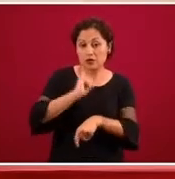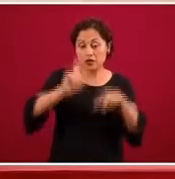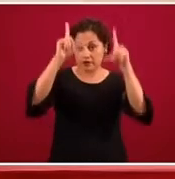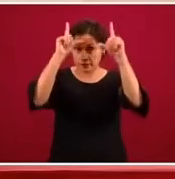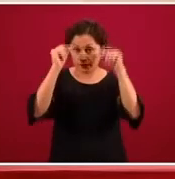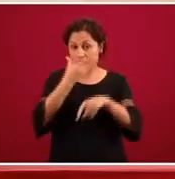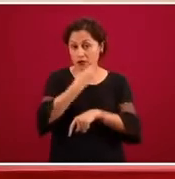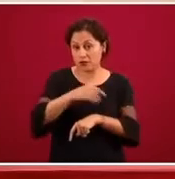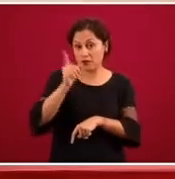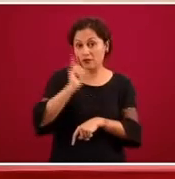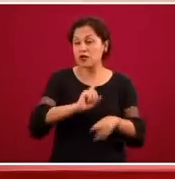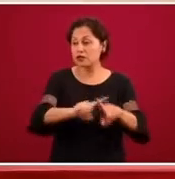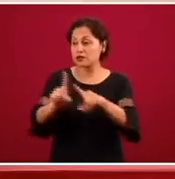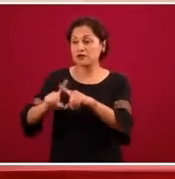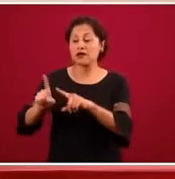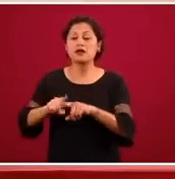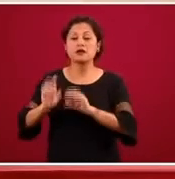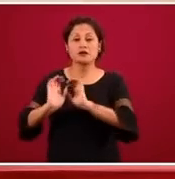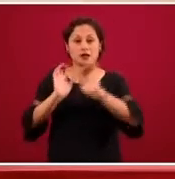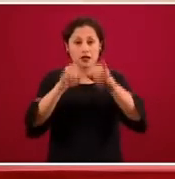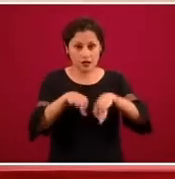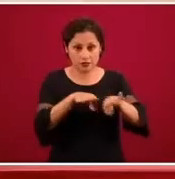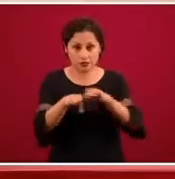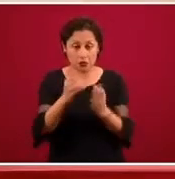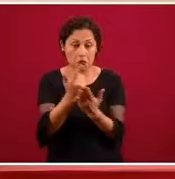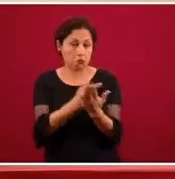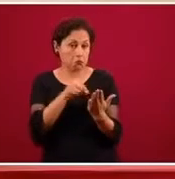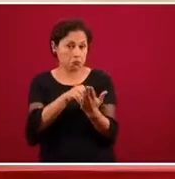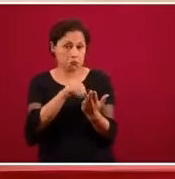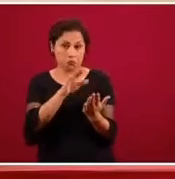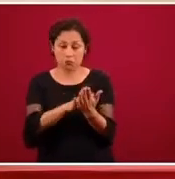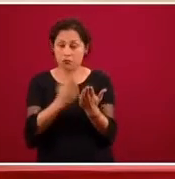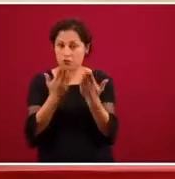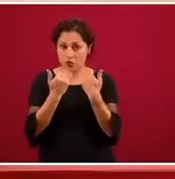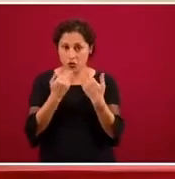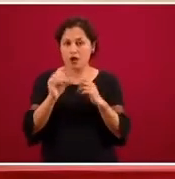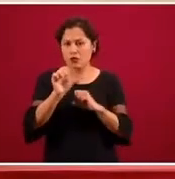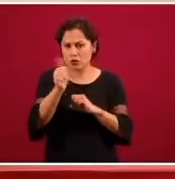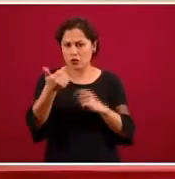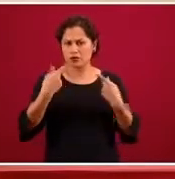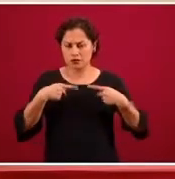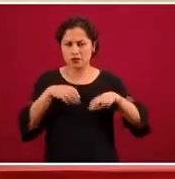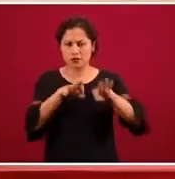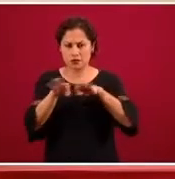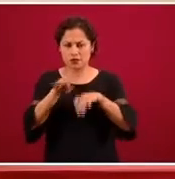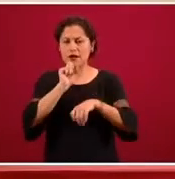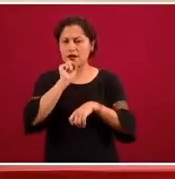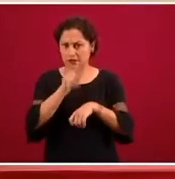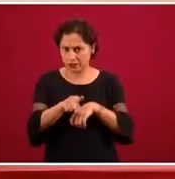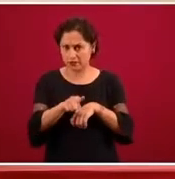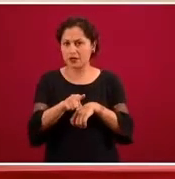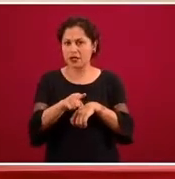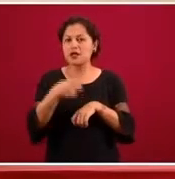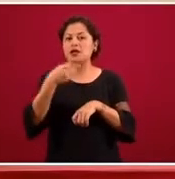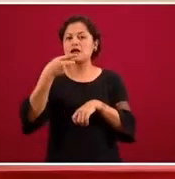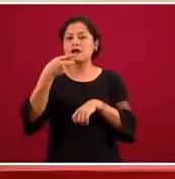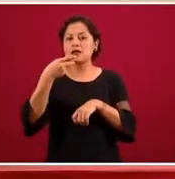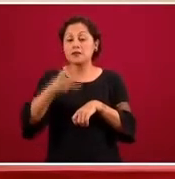recruiting program that you're asking about, the specific data, I don't have it to date right now. But